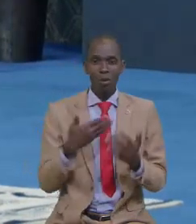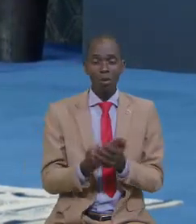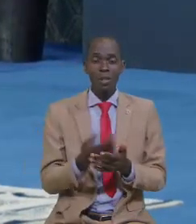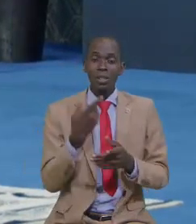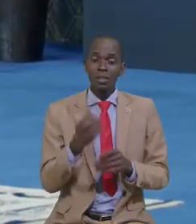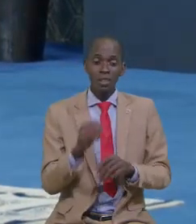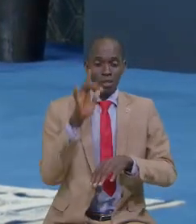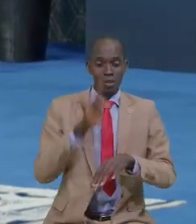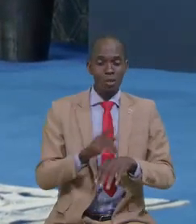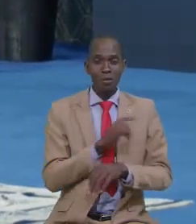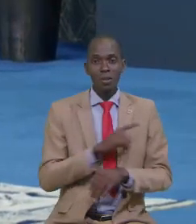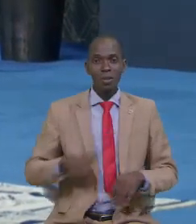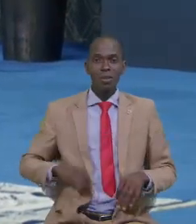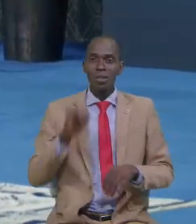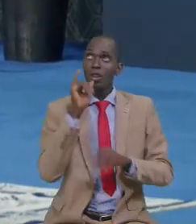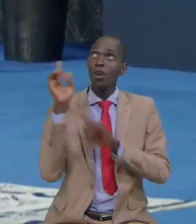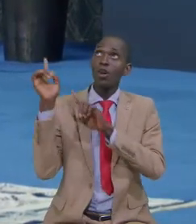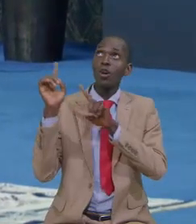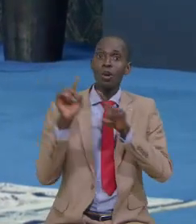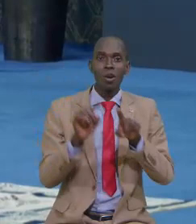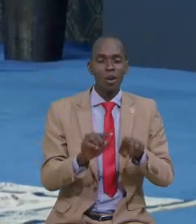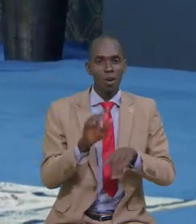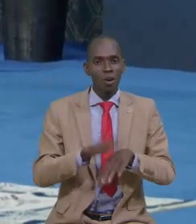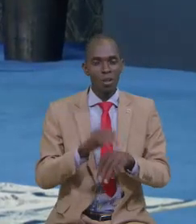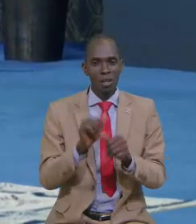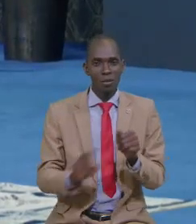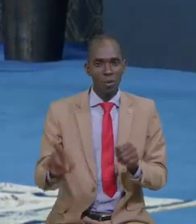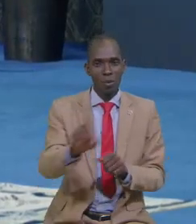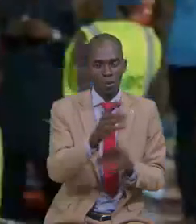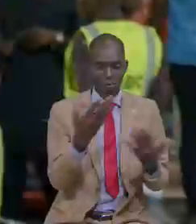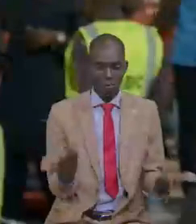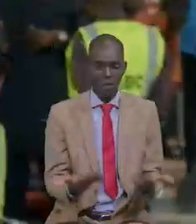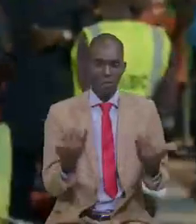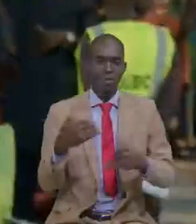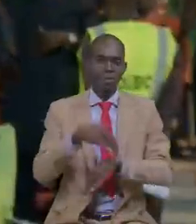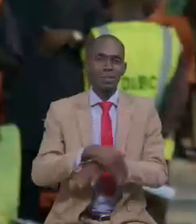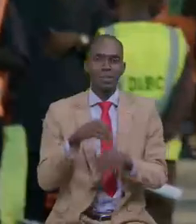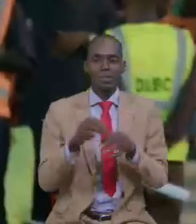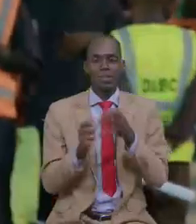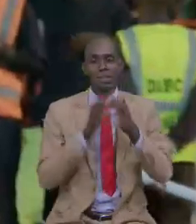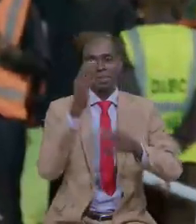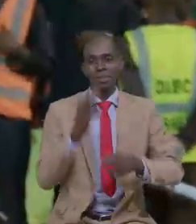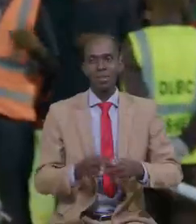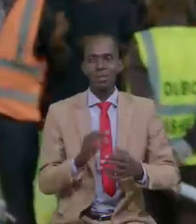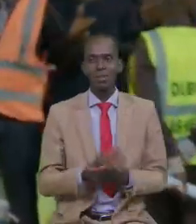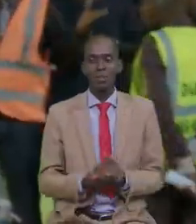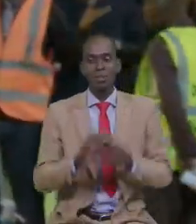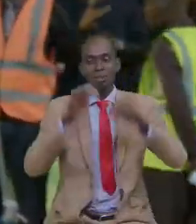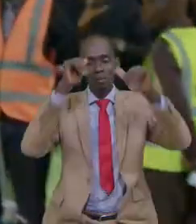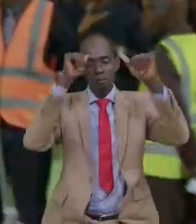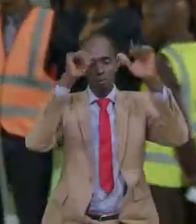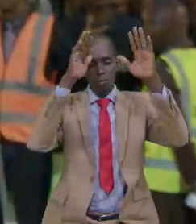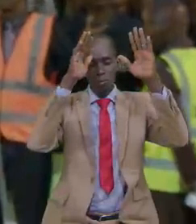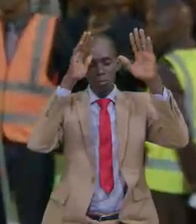is coming upon everyone here tonight in Jesus' name. Father,